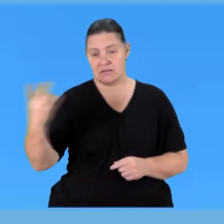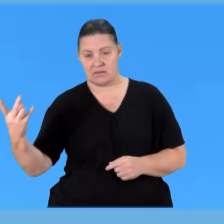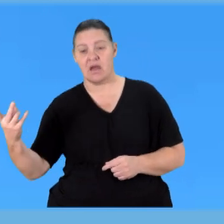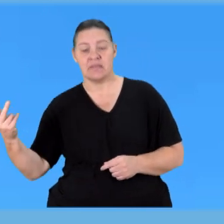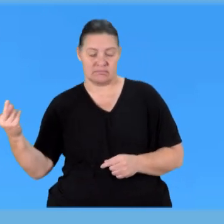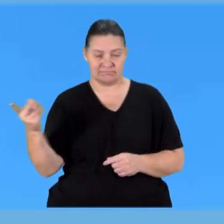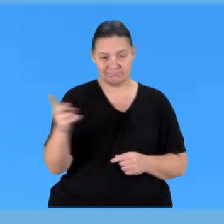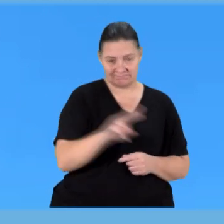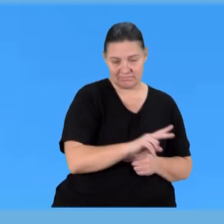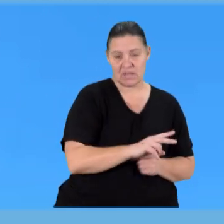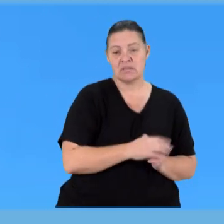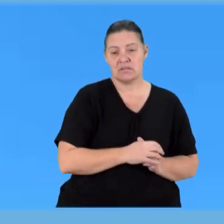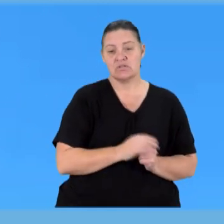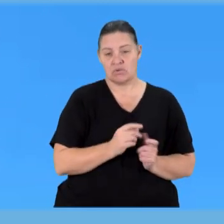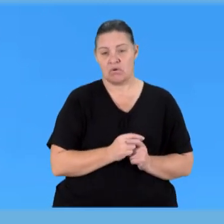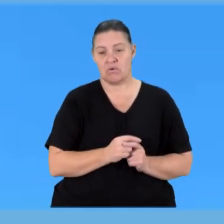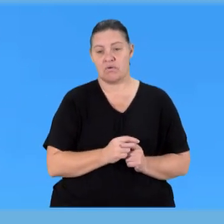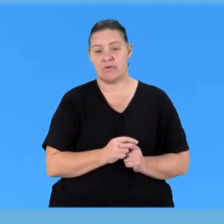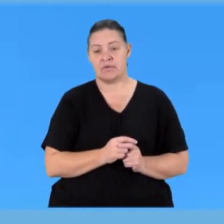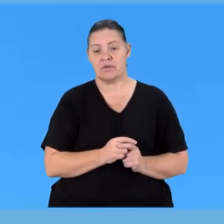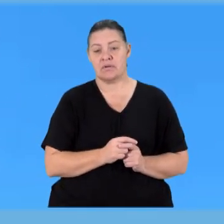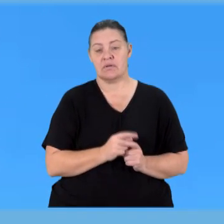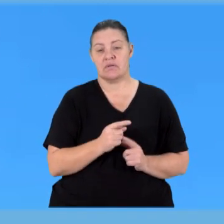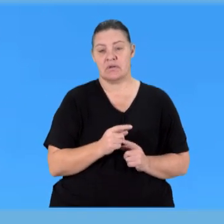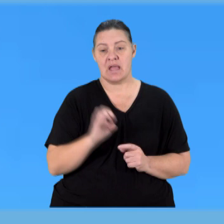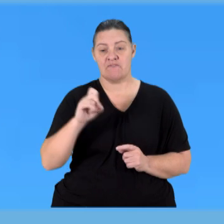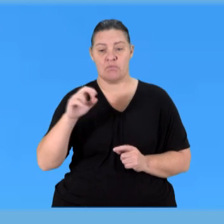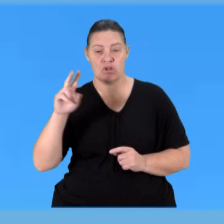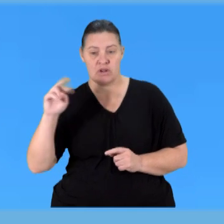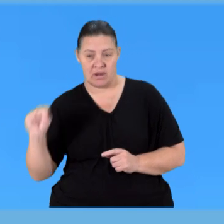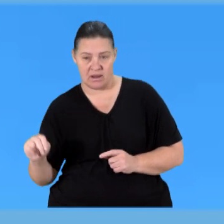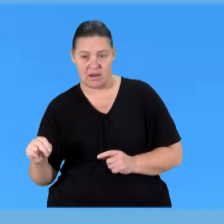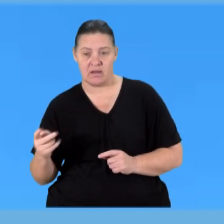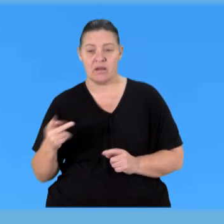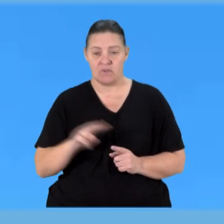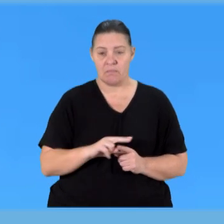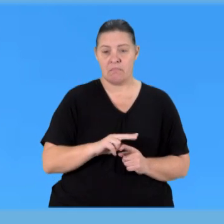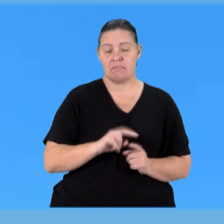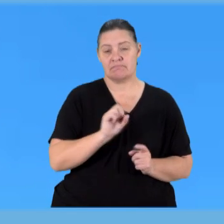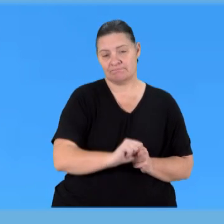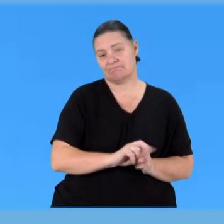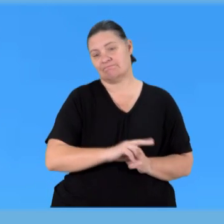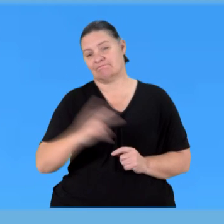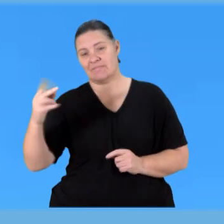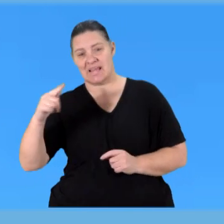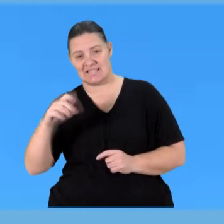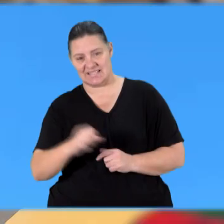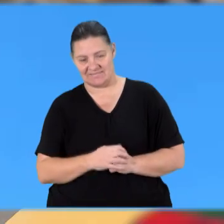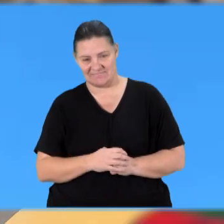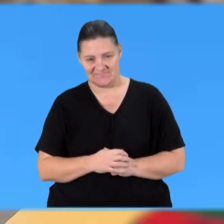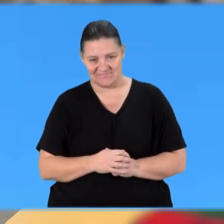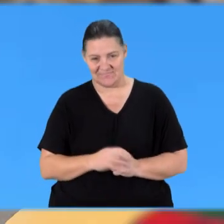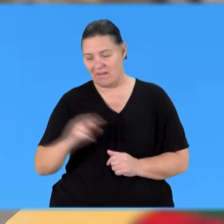gas into a liquid, and we have melting going from a solid into a liquid, evaporation going from a liquid into a gas.